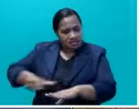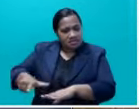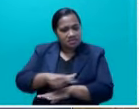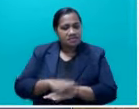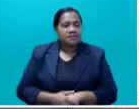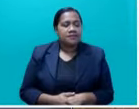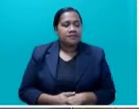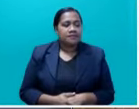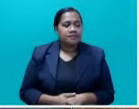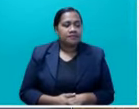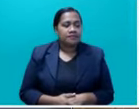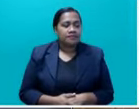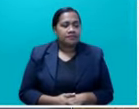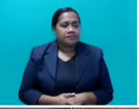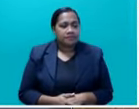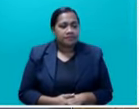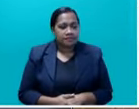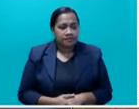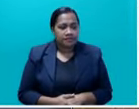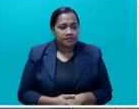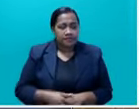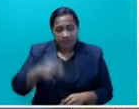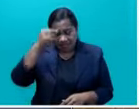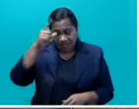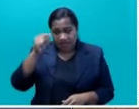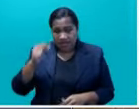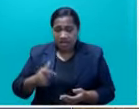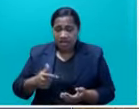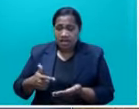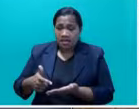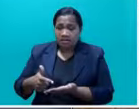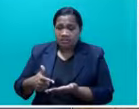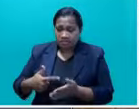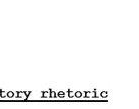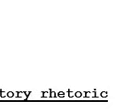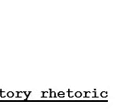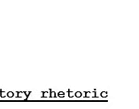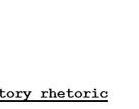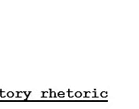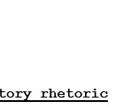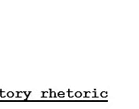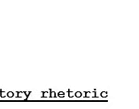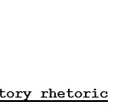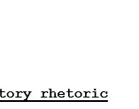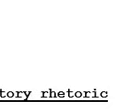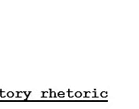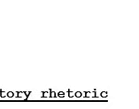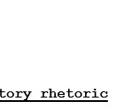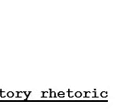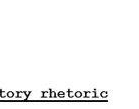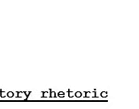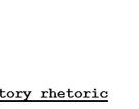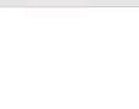Cutting these red tapes makes Italki leased land more attractive to potential lessees,